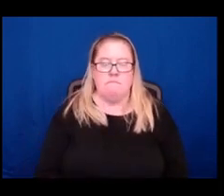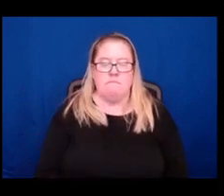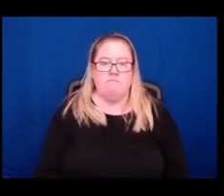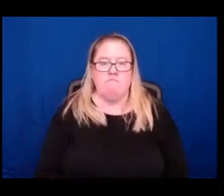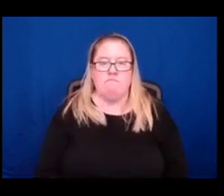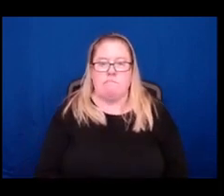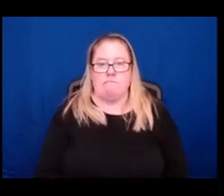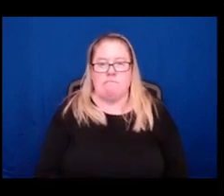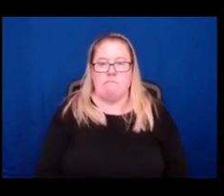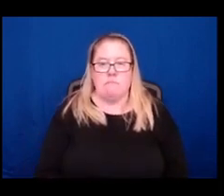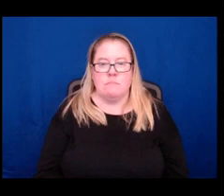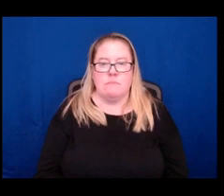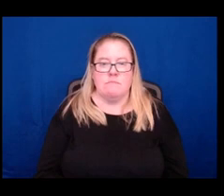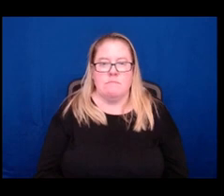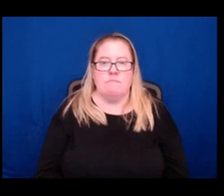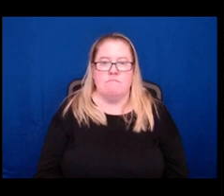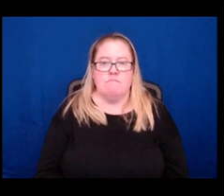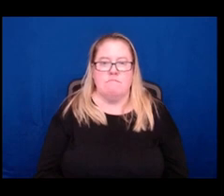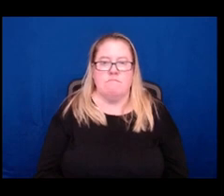Nice.